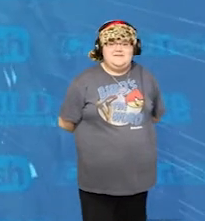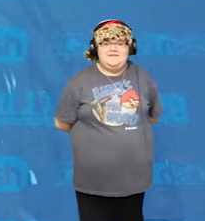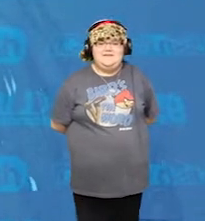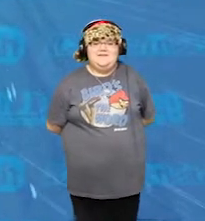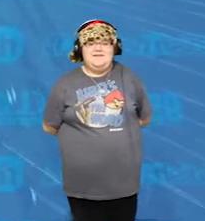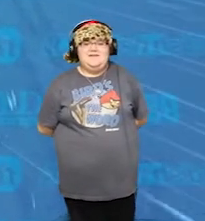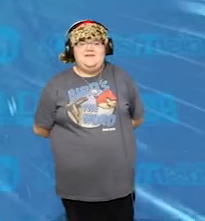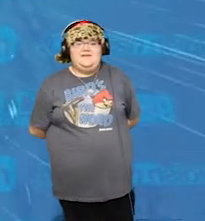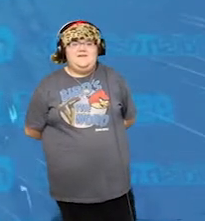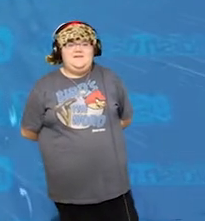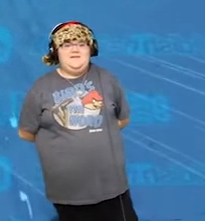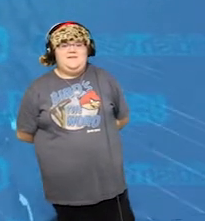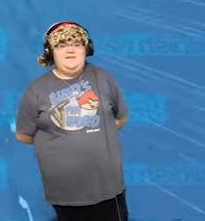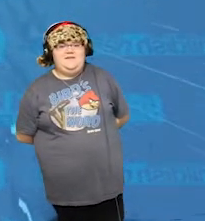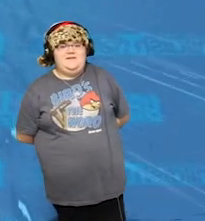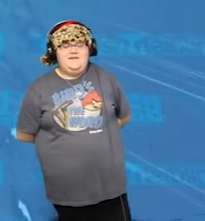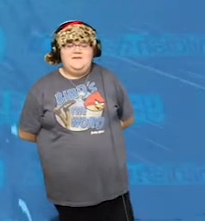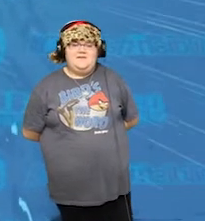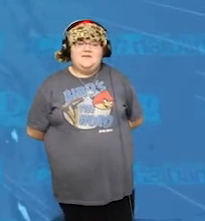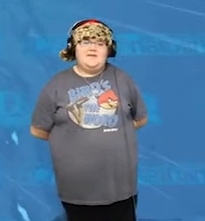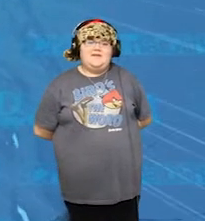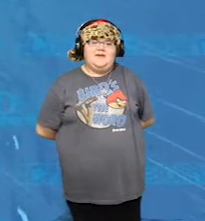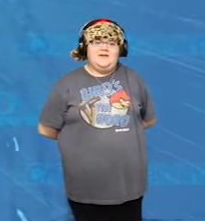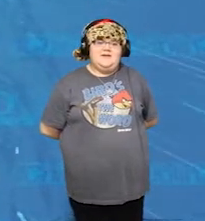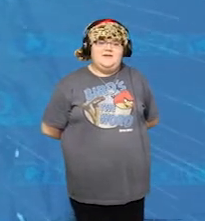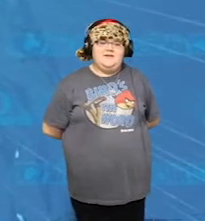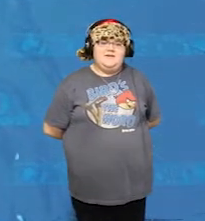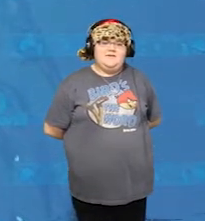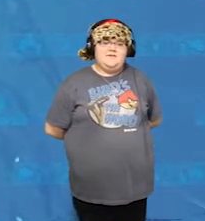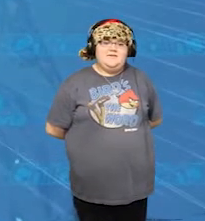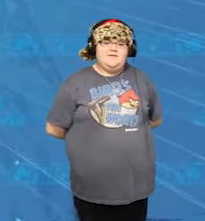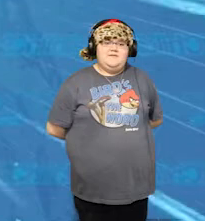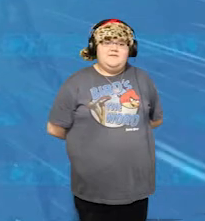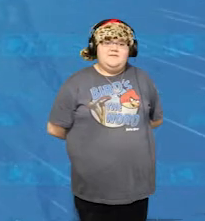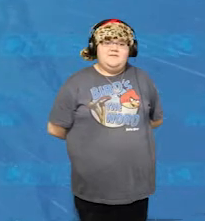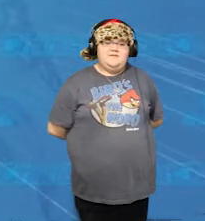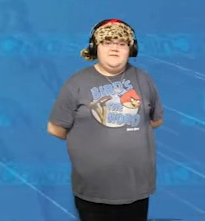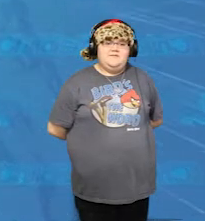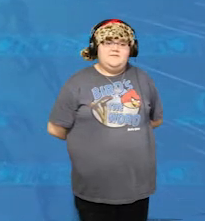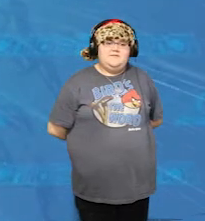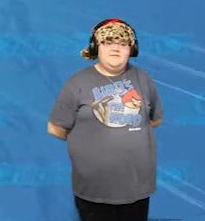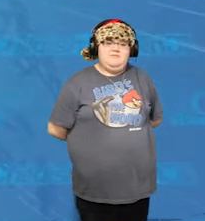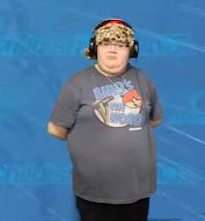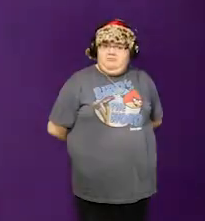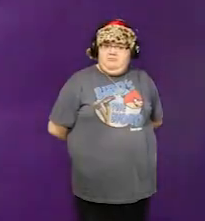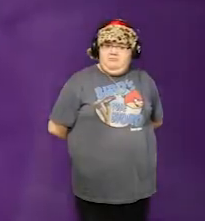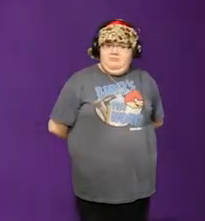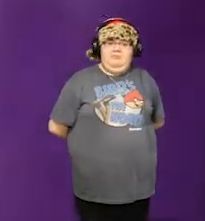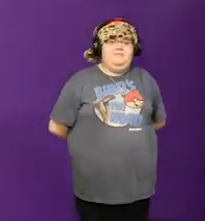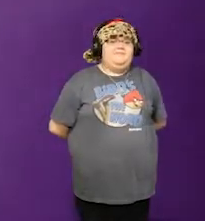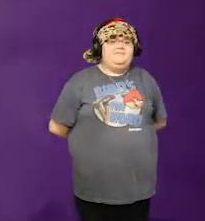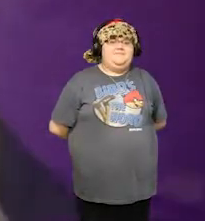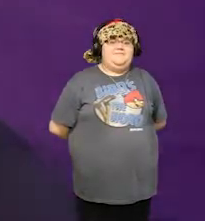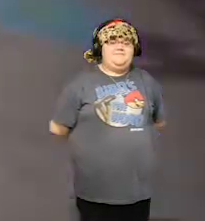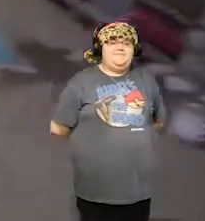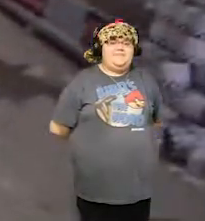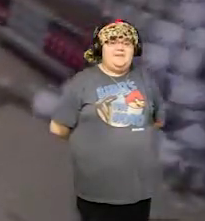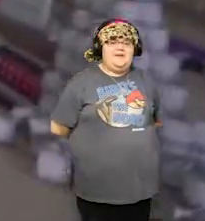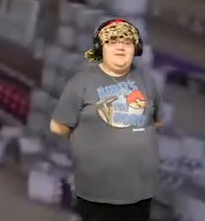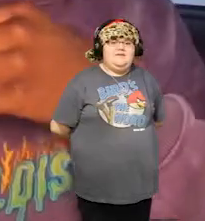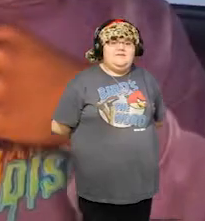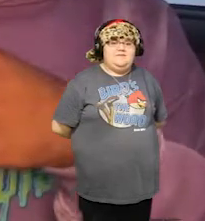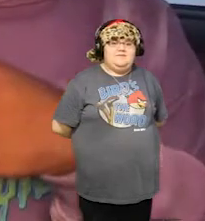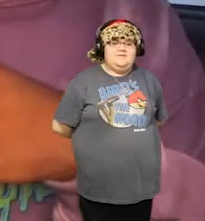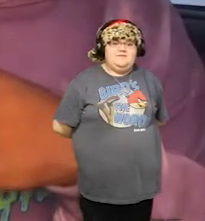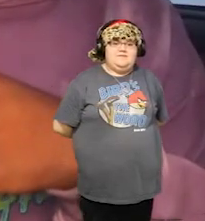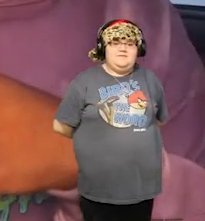digestives, 3 candy floss, 1 sweet chili dipping sauce, 2 packs of eggs, 1 Cheetos, and 4 chicken sops. Mm. What the fuck, man? That's